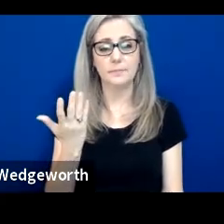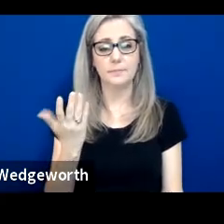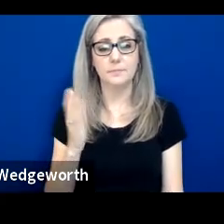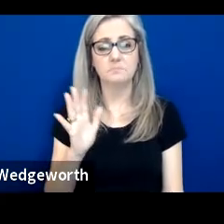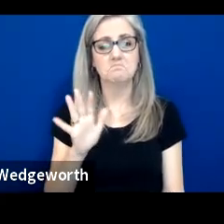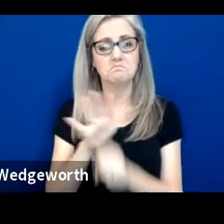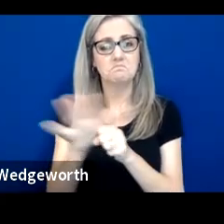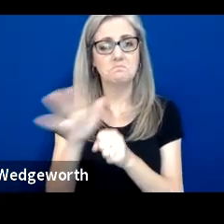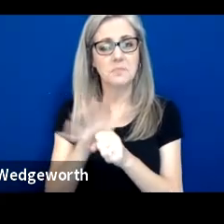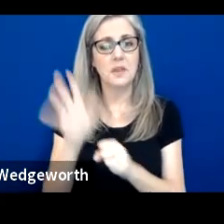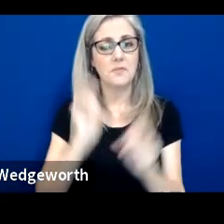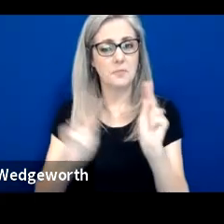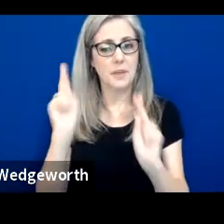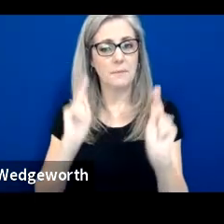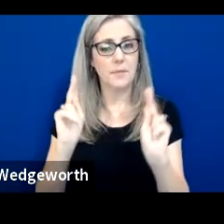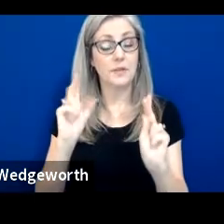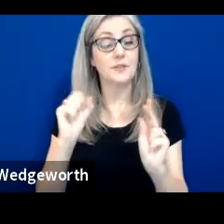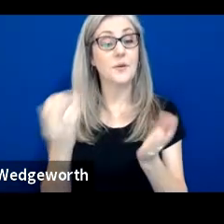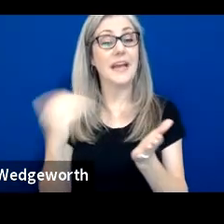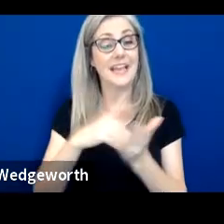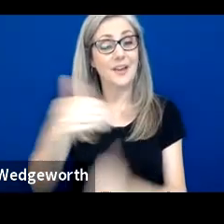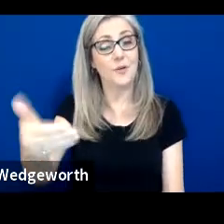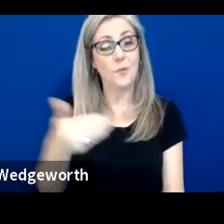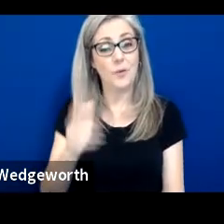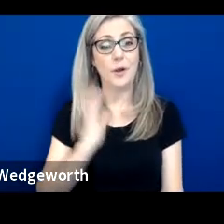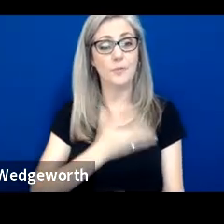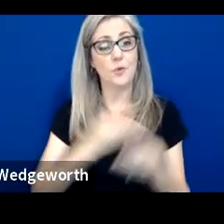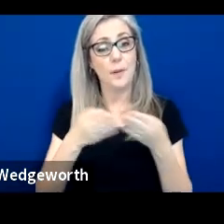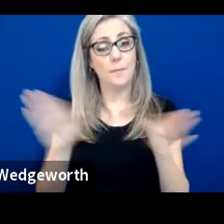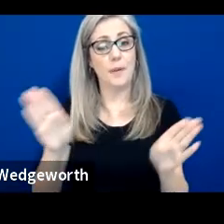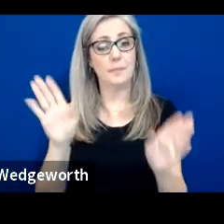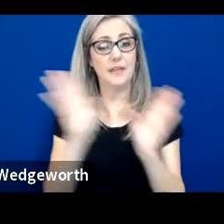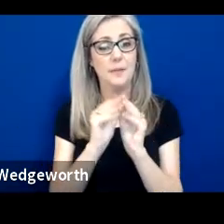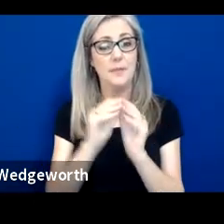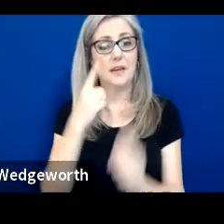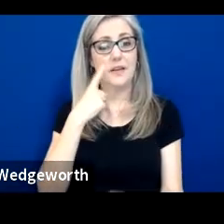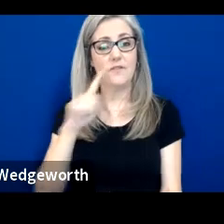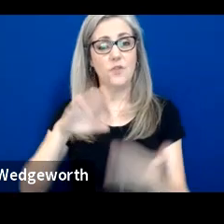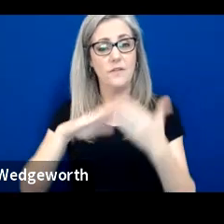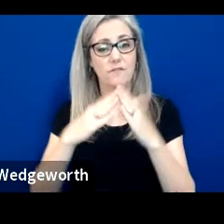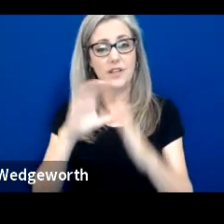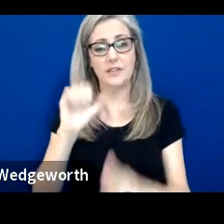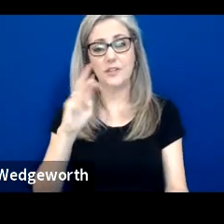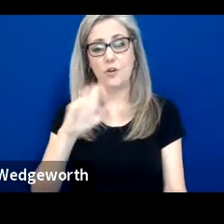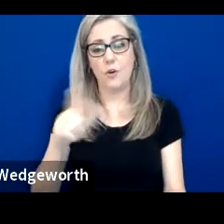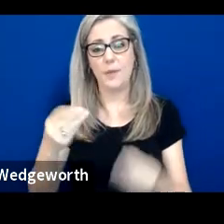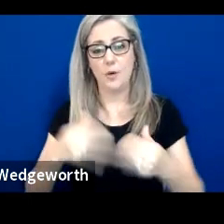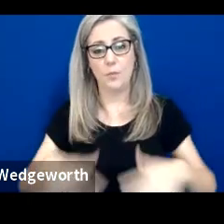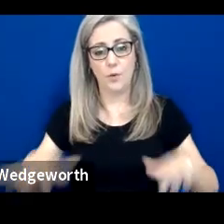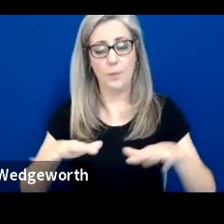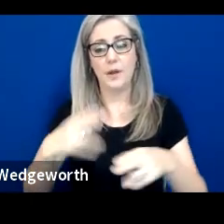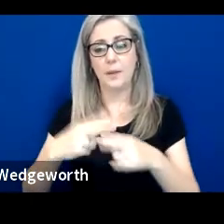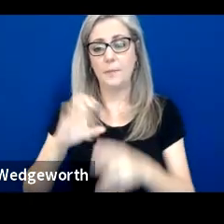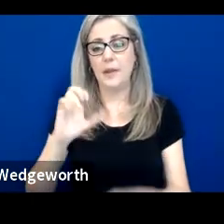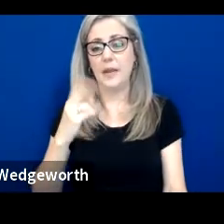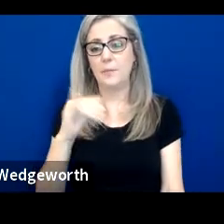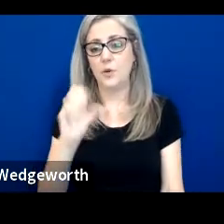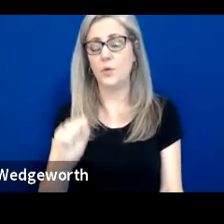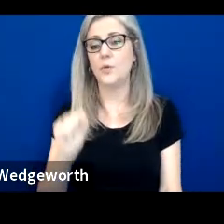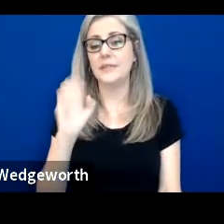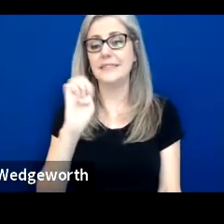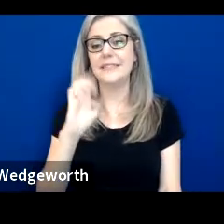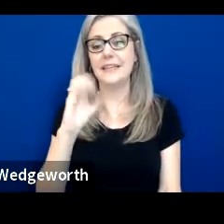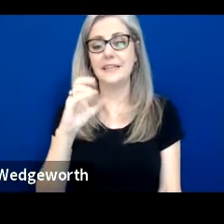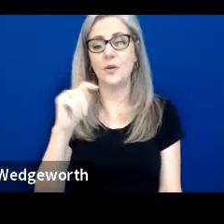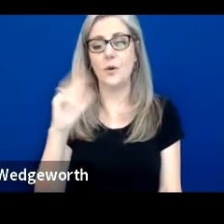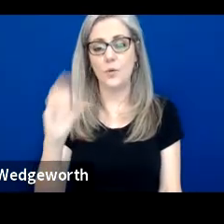enough people. So once again, welcome to our public meeting for the Villages of Carmel property. My name is Chris Escoto, and I'm a supervisor with Denton Parks and